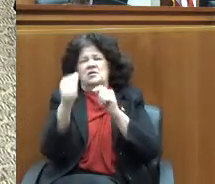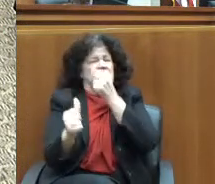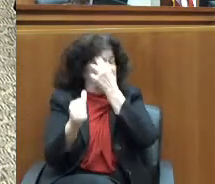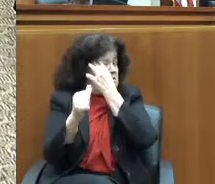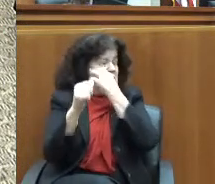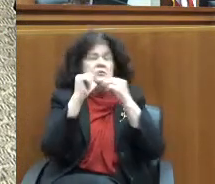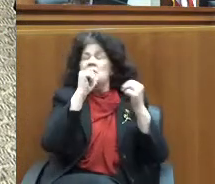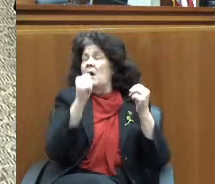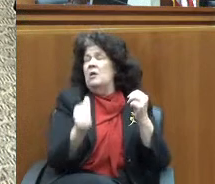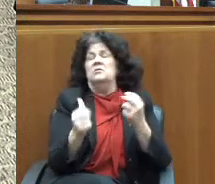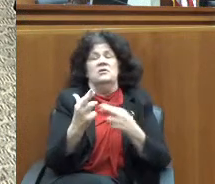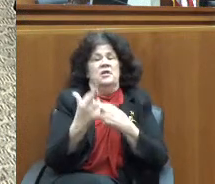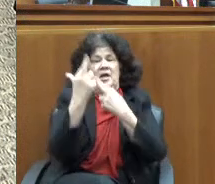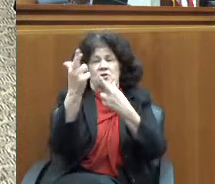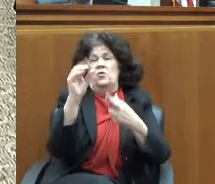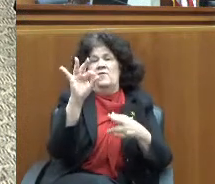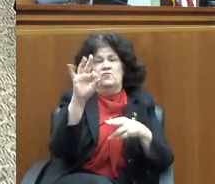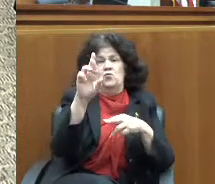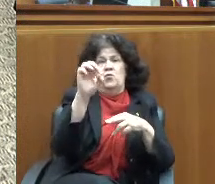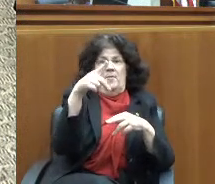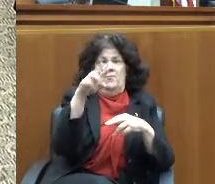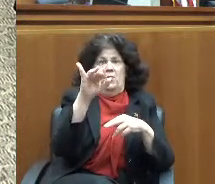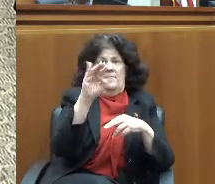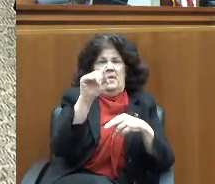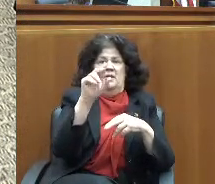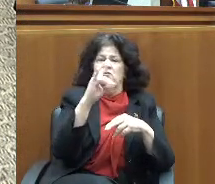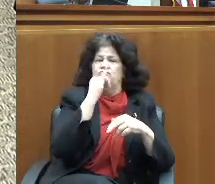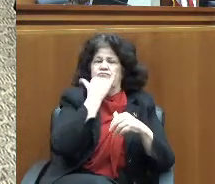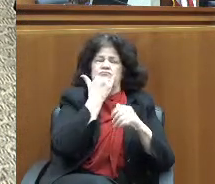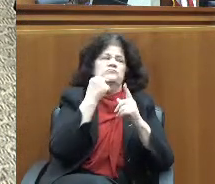Okay, do we have any comments from the board?